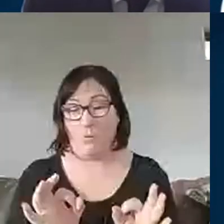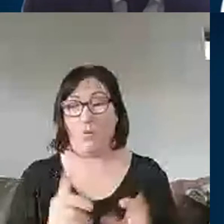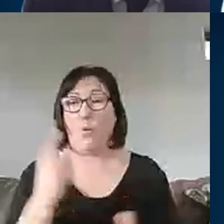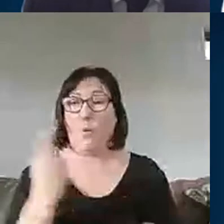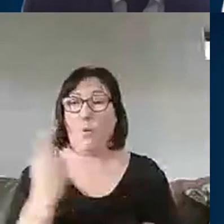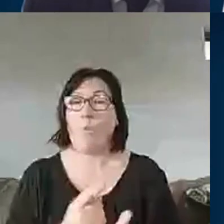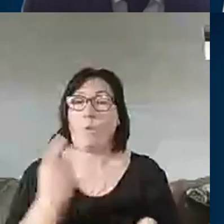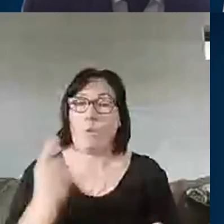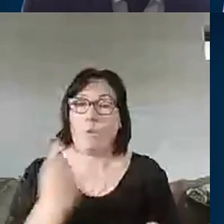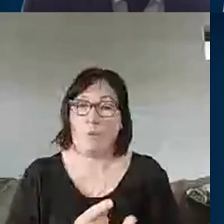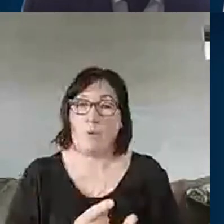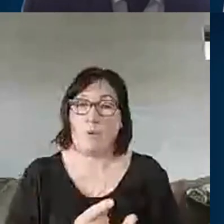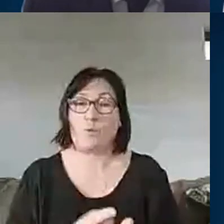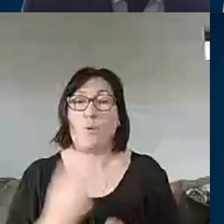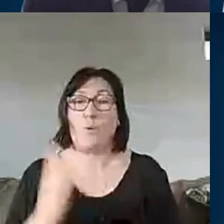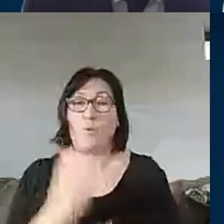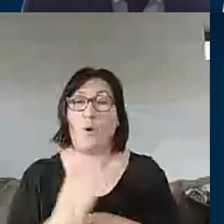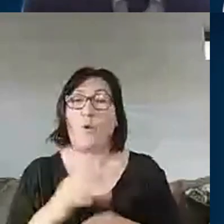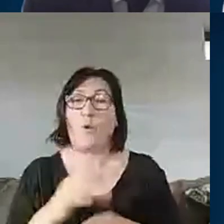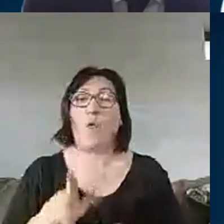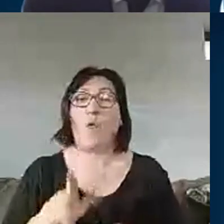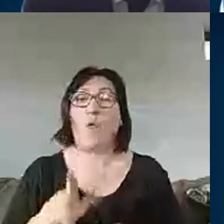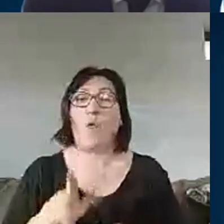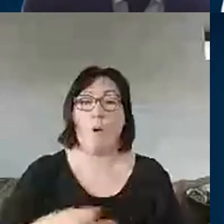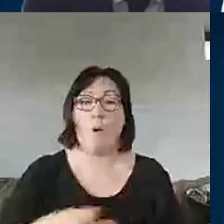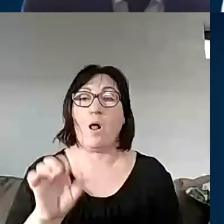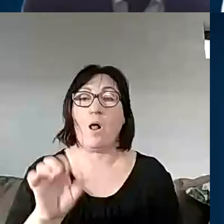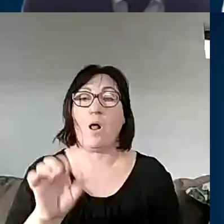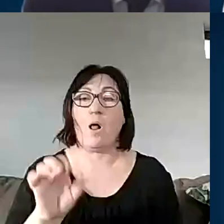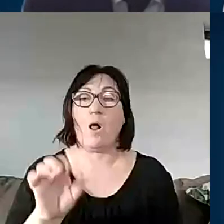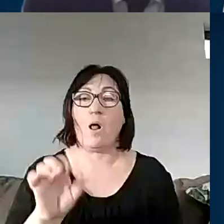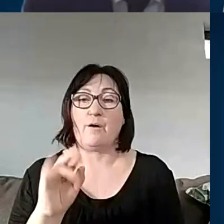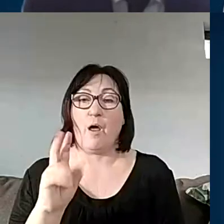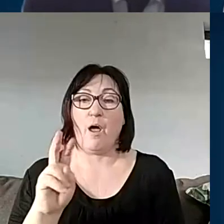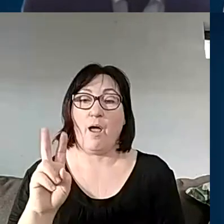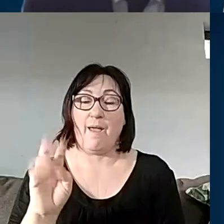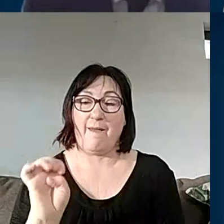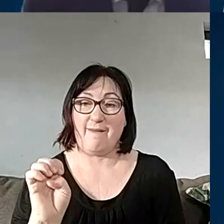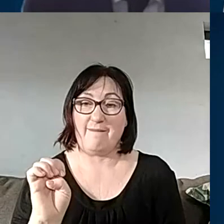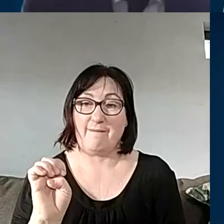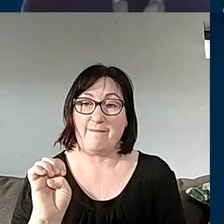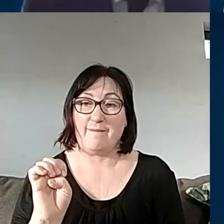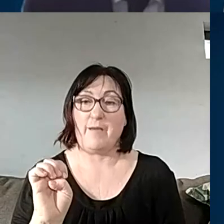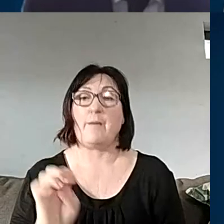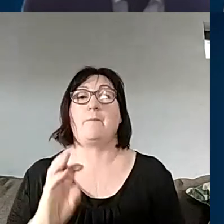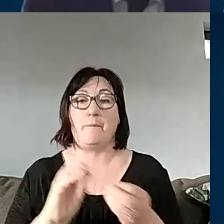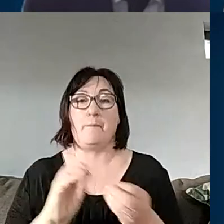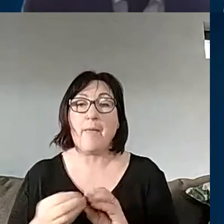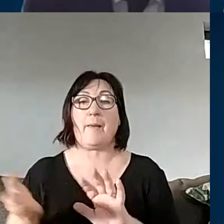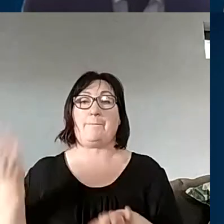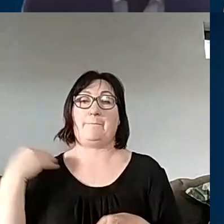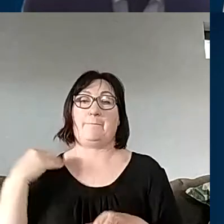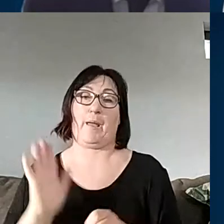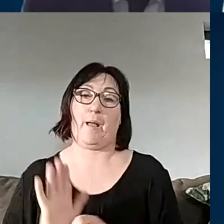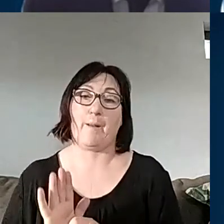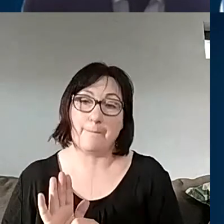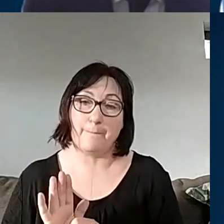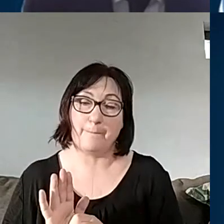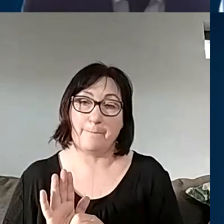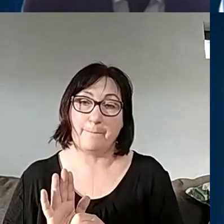on the local drive, whether you are restoring a backup, making a backup, doing a merge, doing an import of a CSV